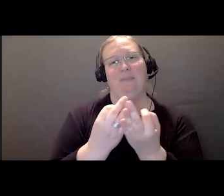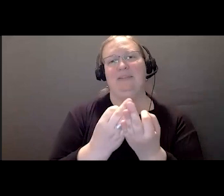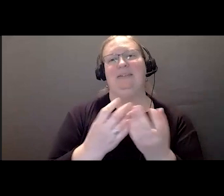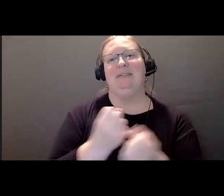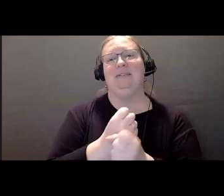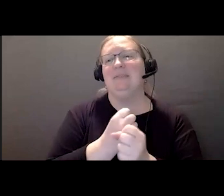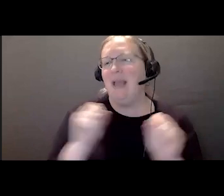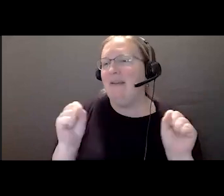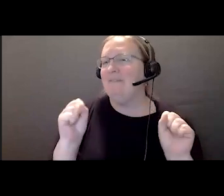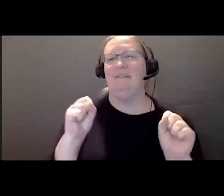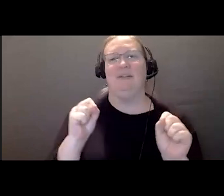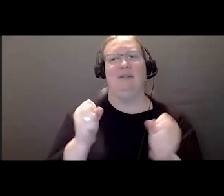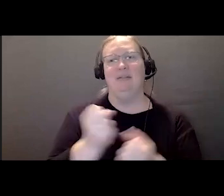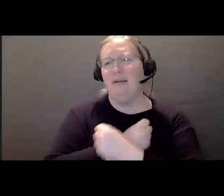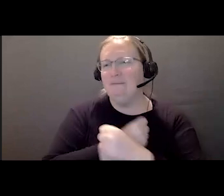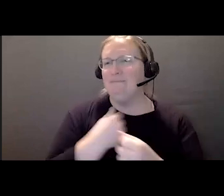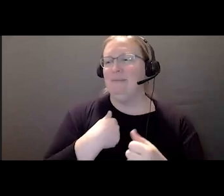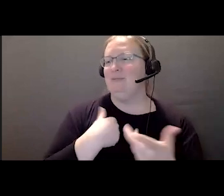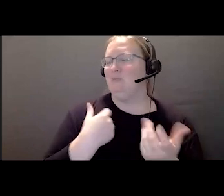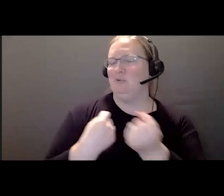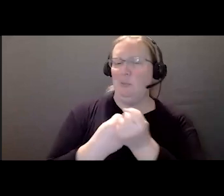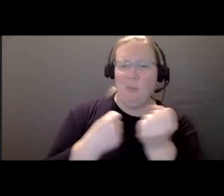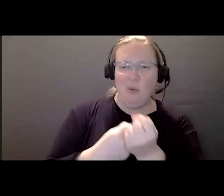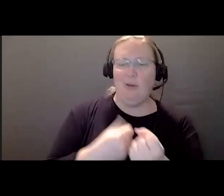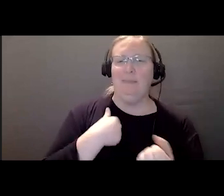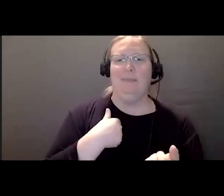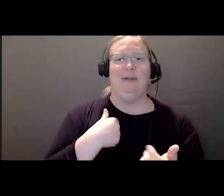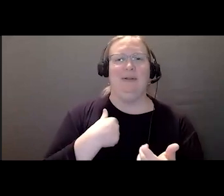and everything was good and I didn't have to worry about life.